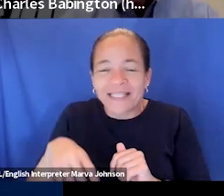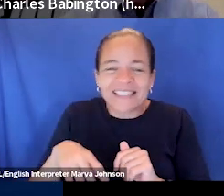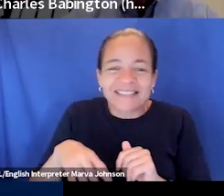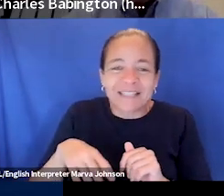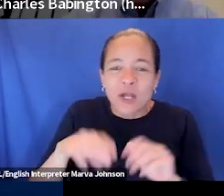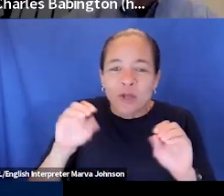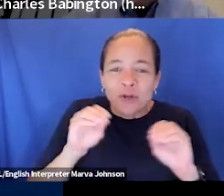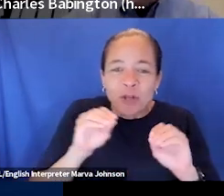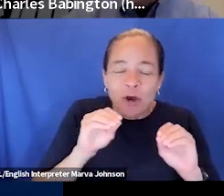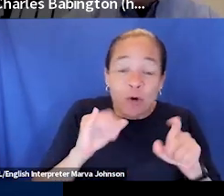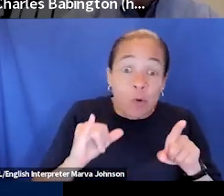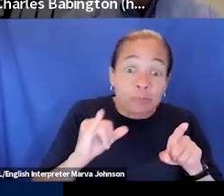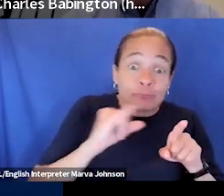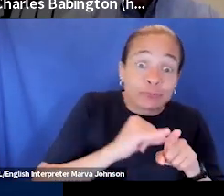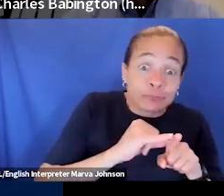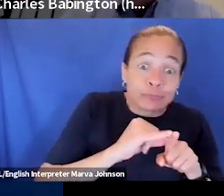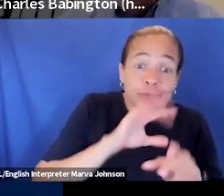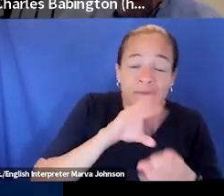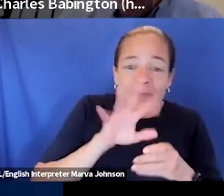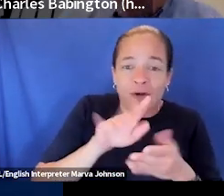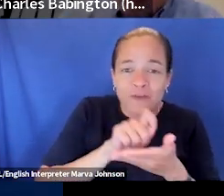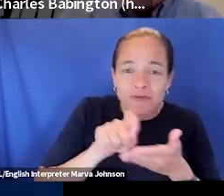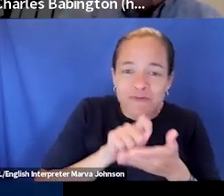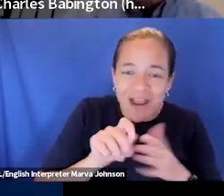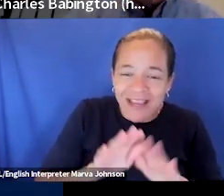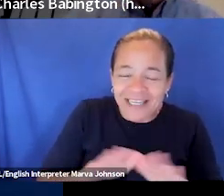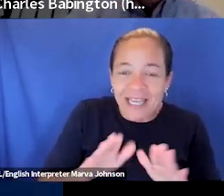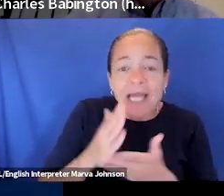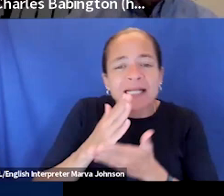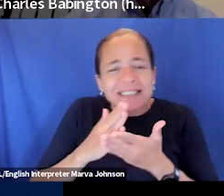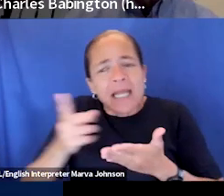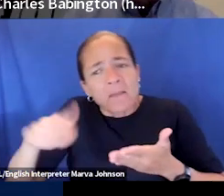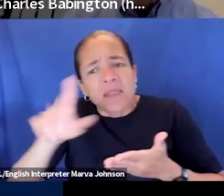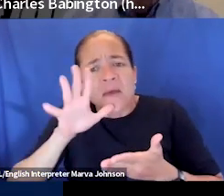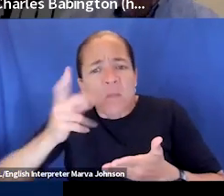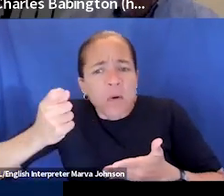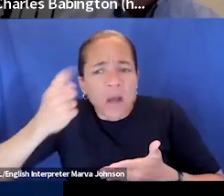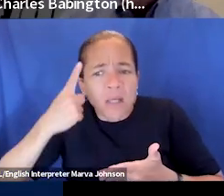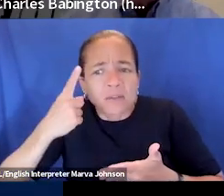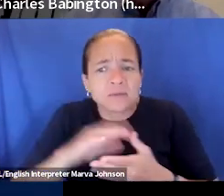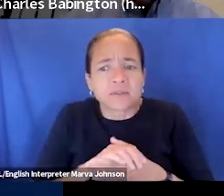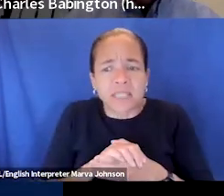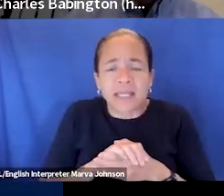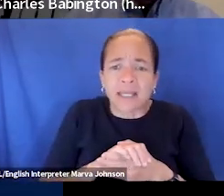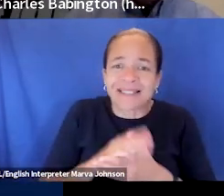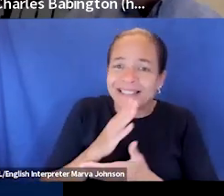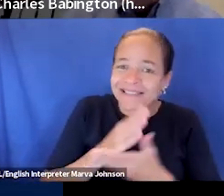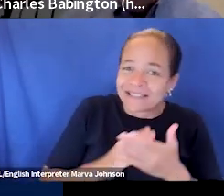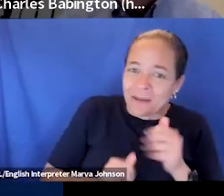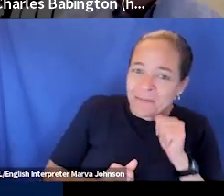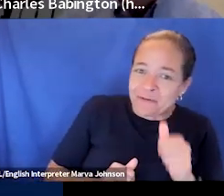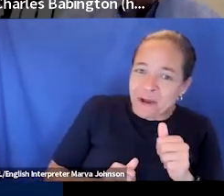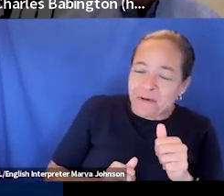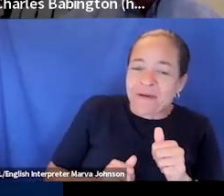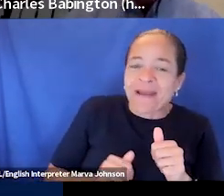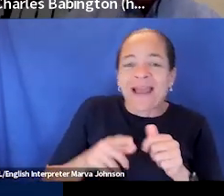productize type of writing. Some of them will get it. Some will not. And then I say, pick your